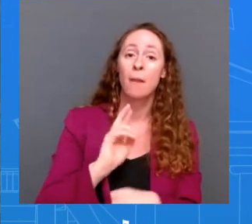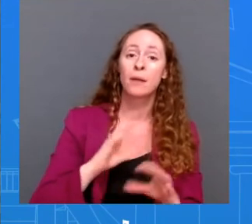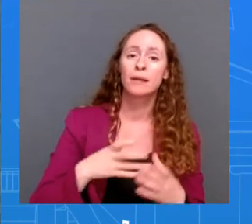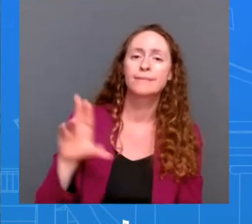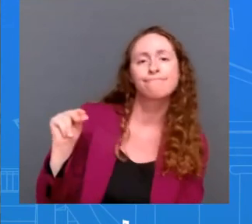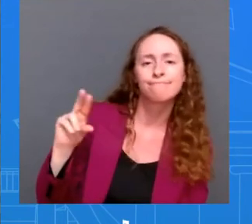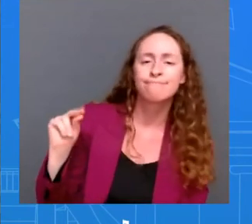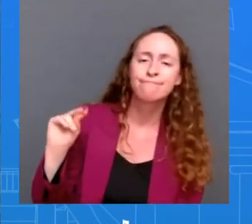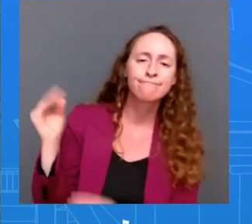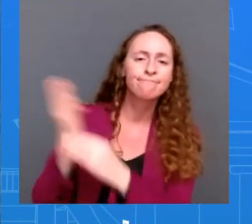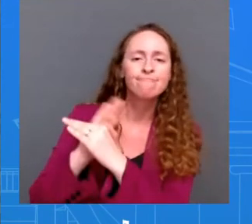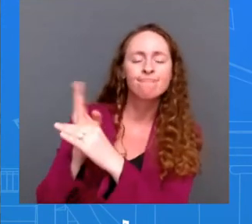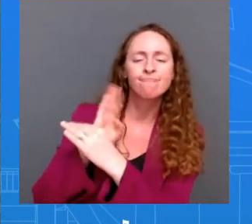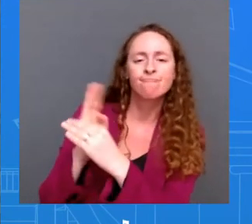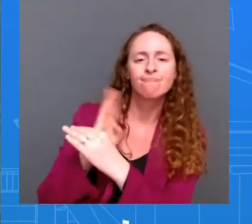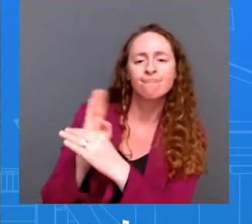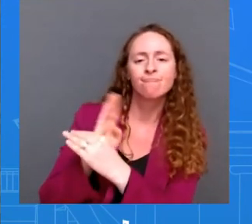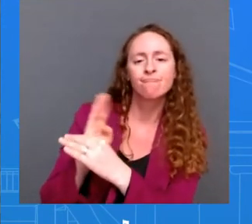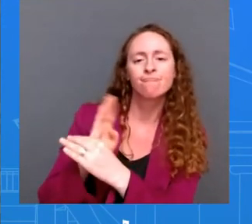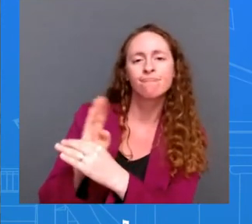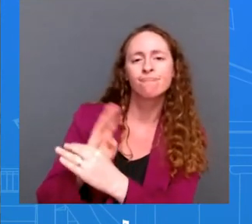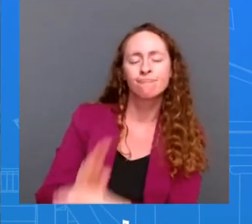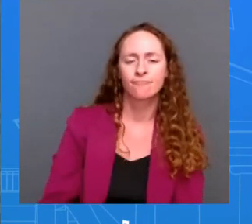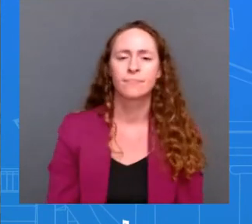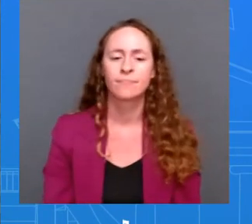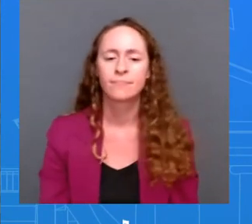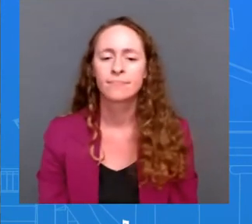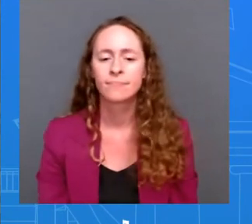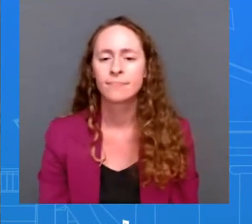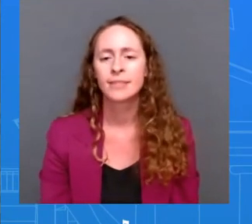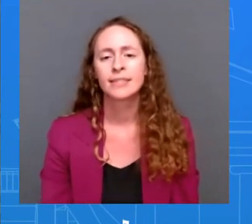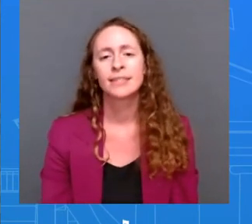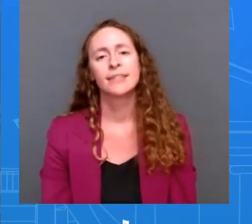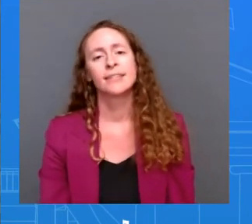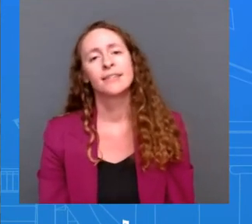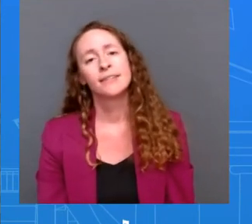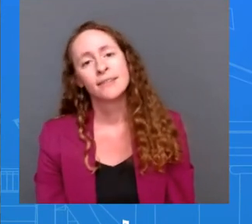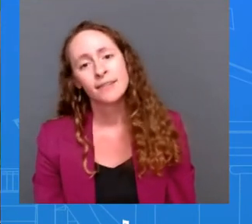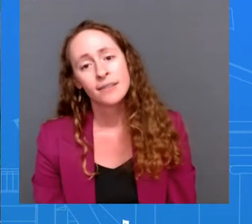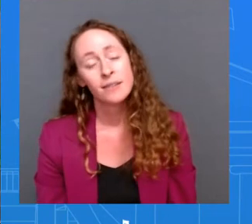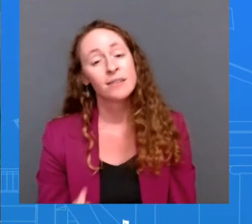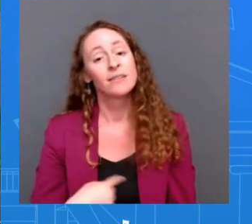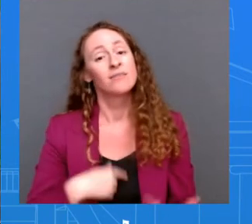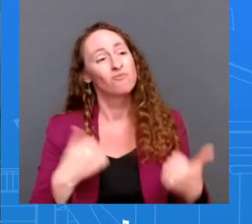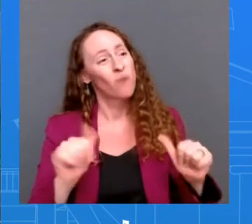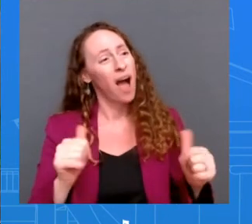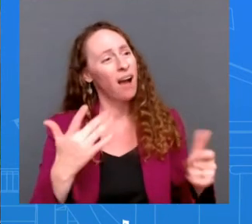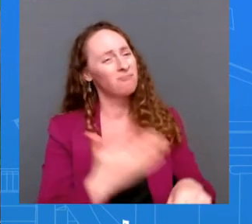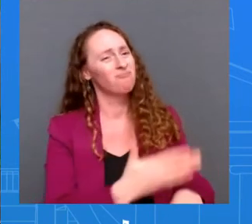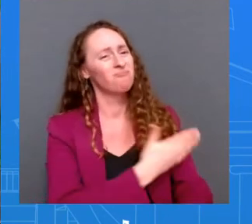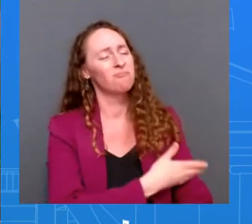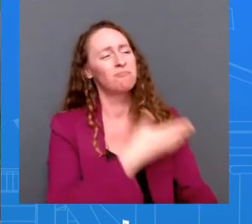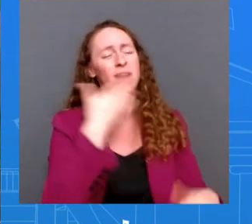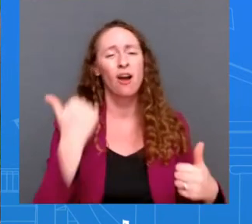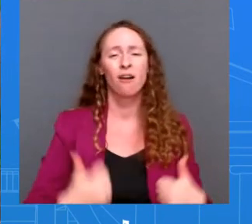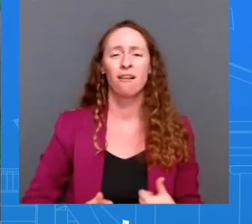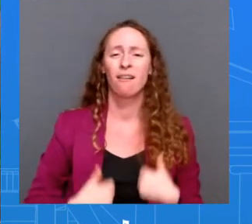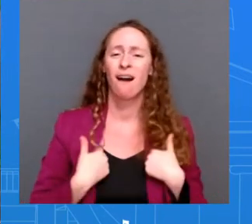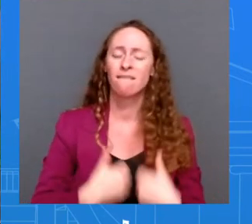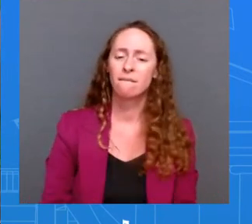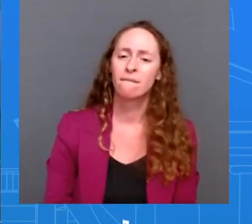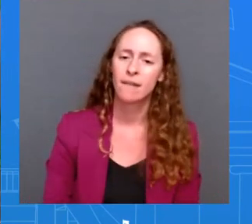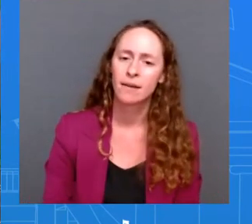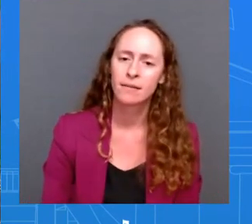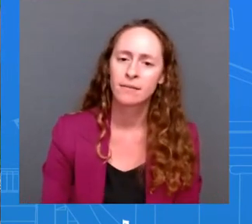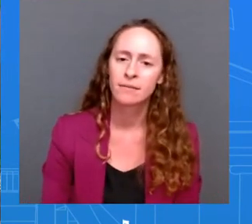Democrats are trying to do and how we're trying to change the lives of the middle class. Just very quickly, Senator Sinema is not yet supporting it. And based on our reporting,